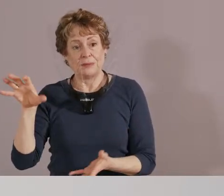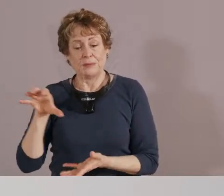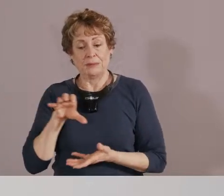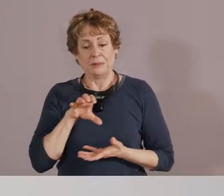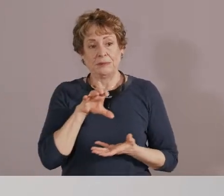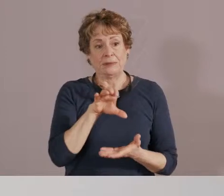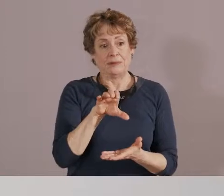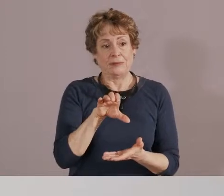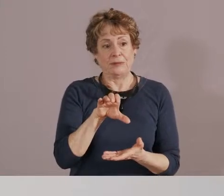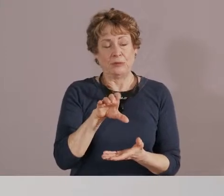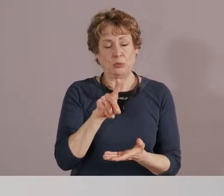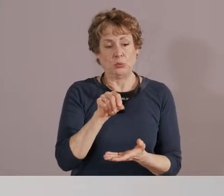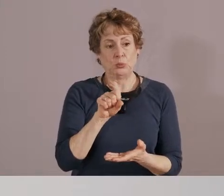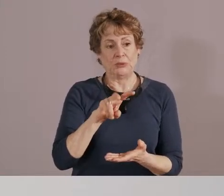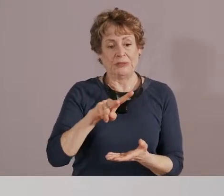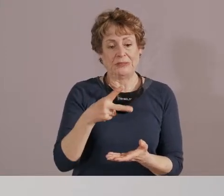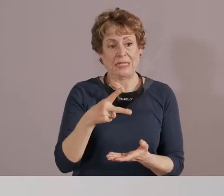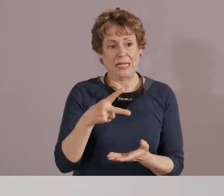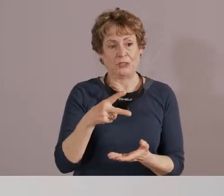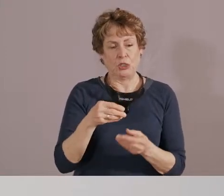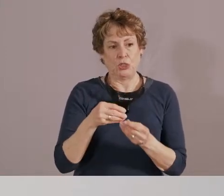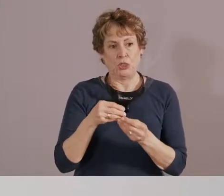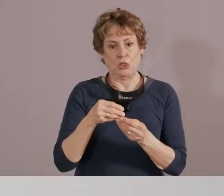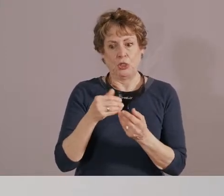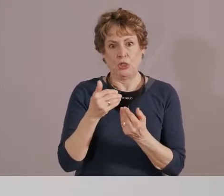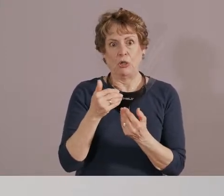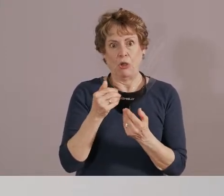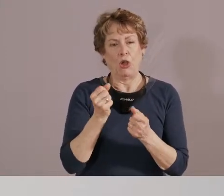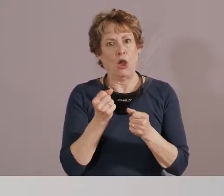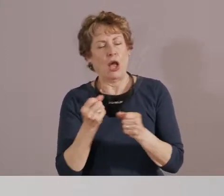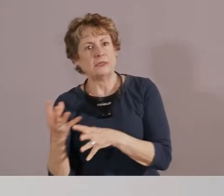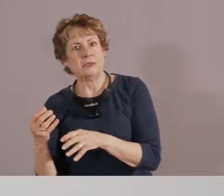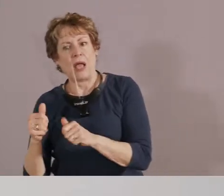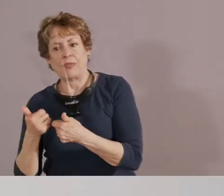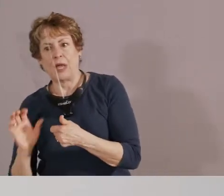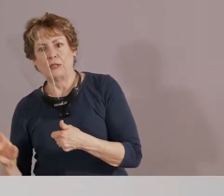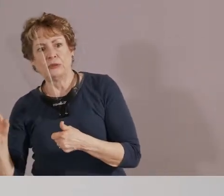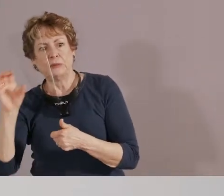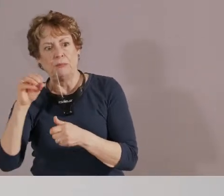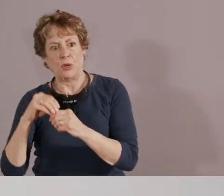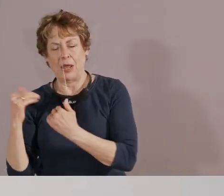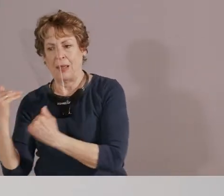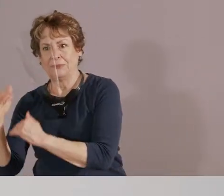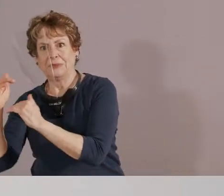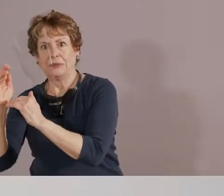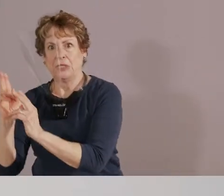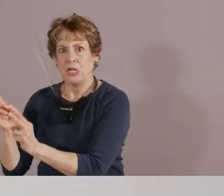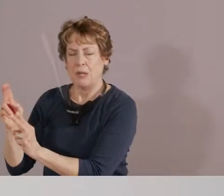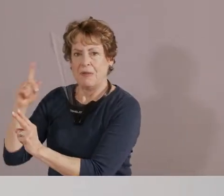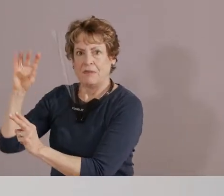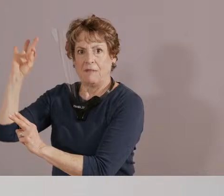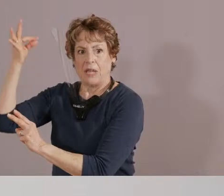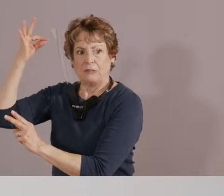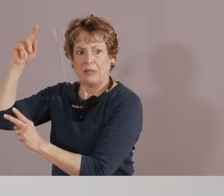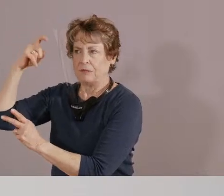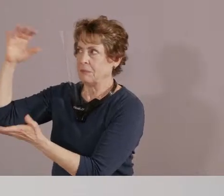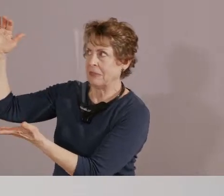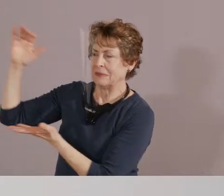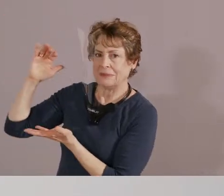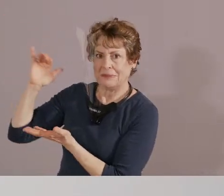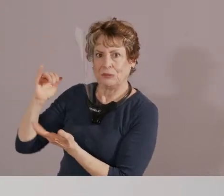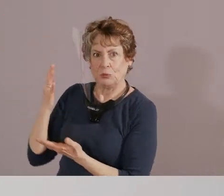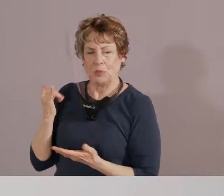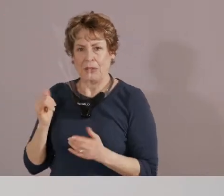then cause increased limited supply as you're waiting on the federal government to give more doses? Yeah,